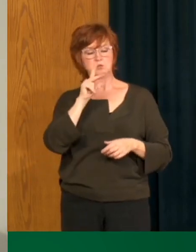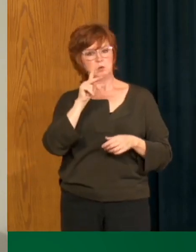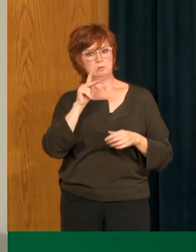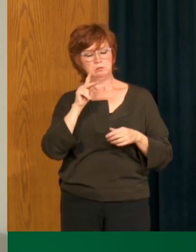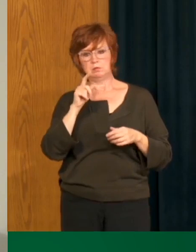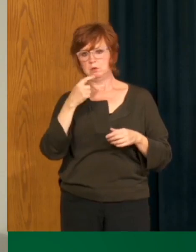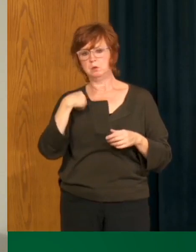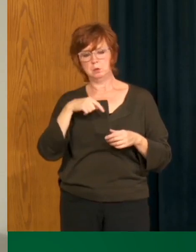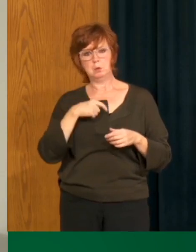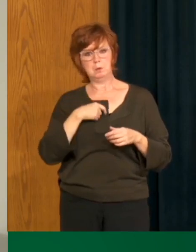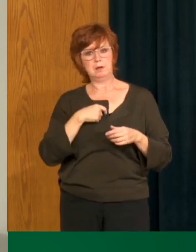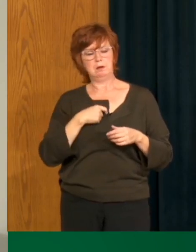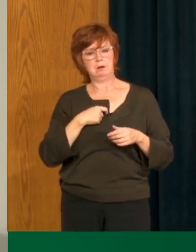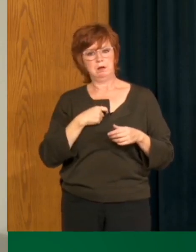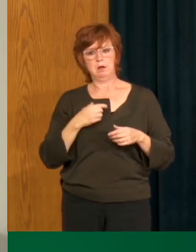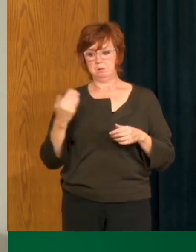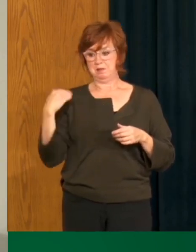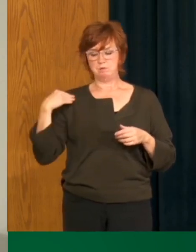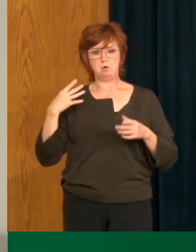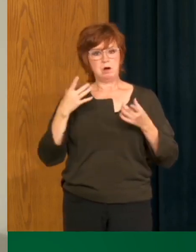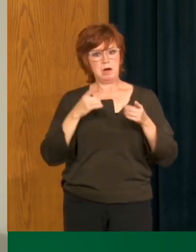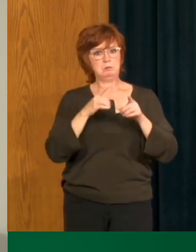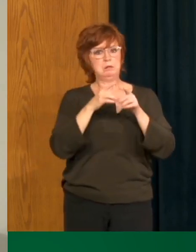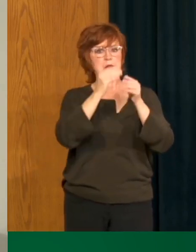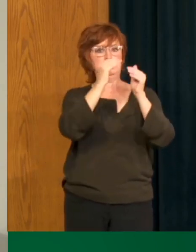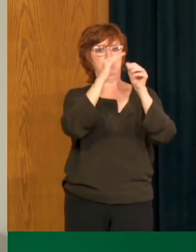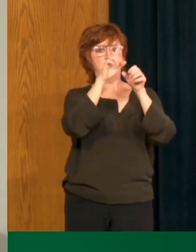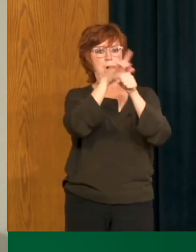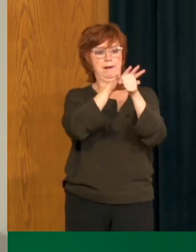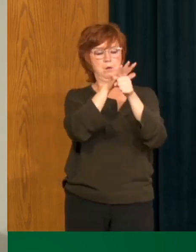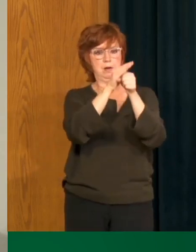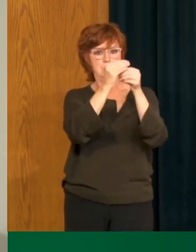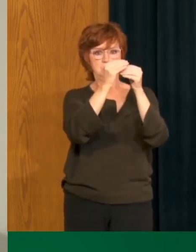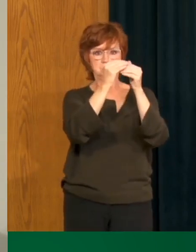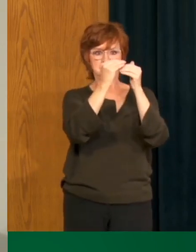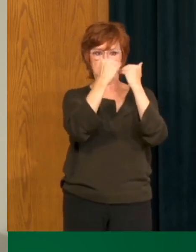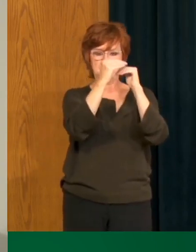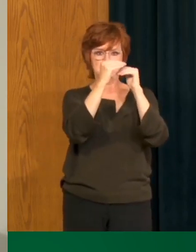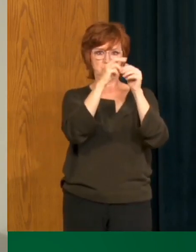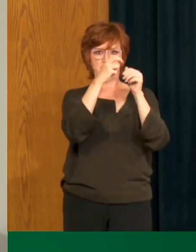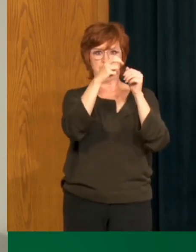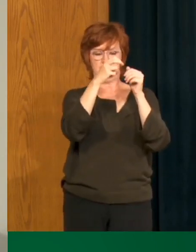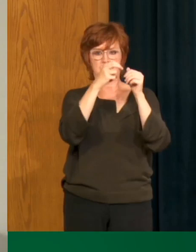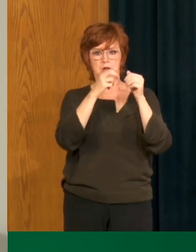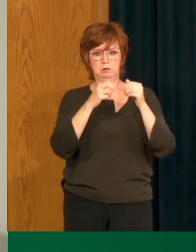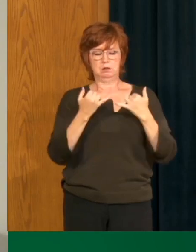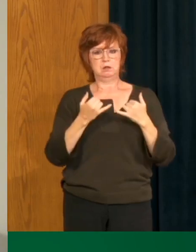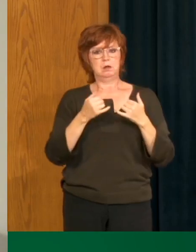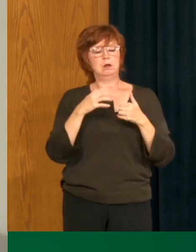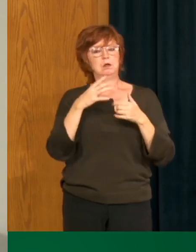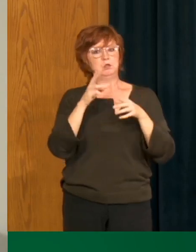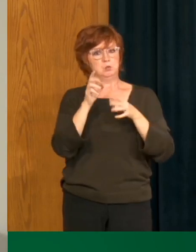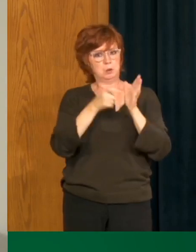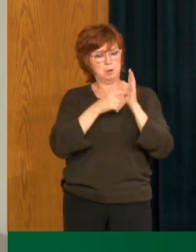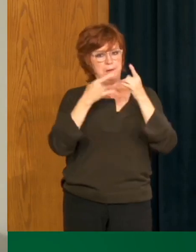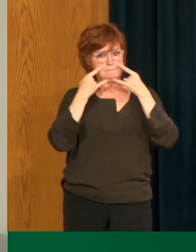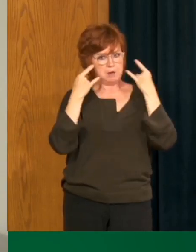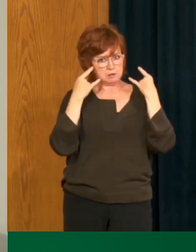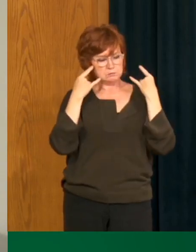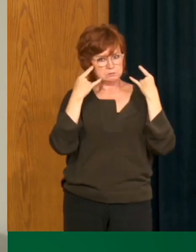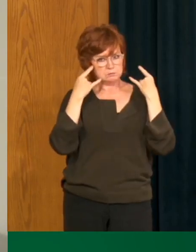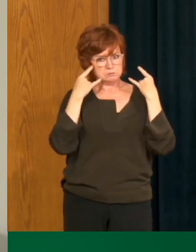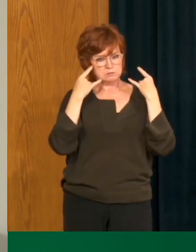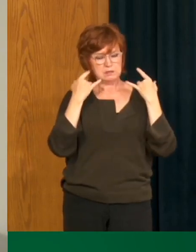going to lockdown, but maybe more emphasis on mask use. That was done in the Northwest actually quite diligently. I think many communities in the